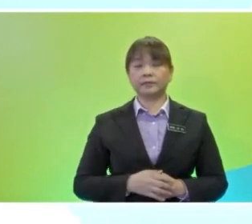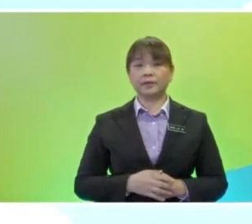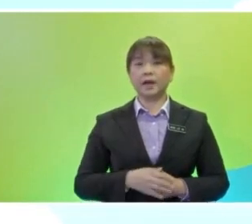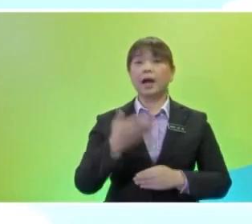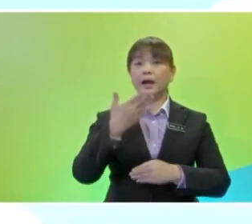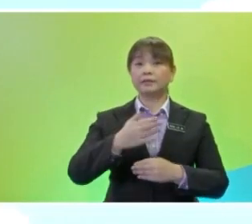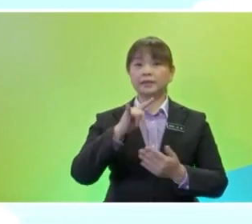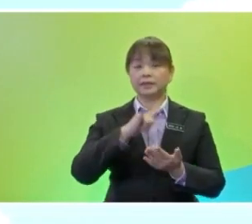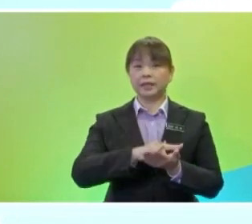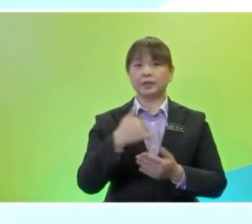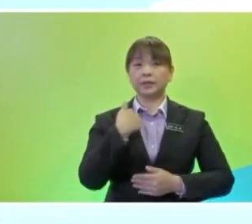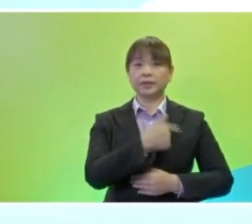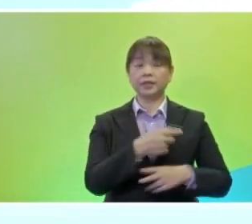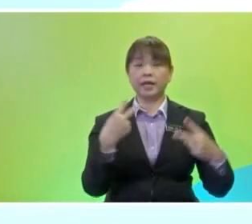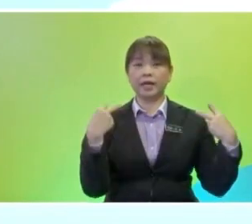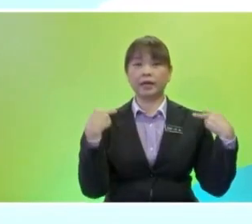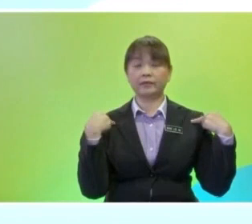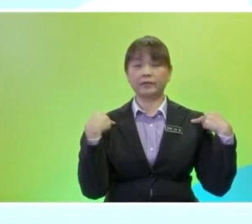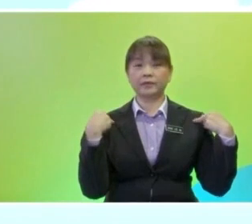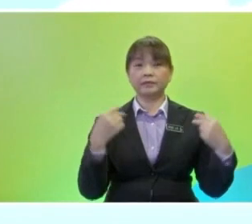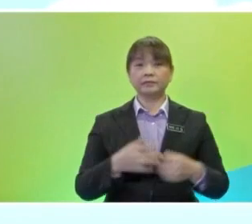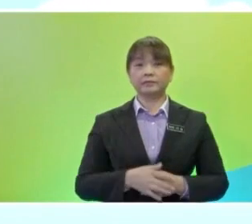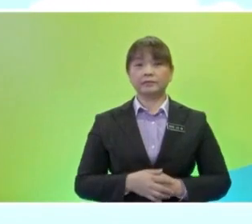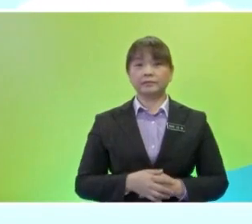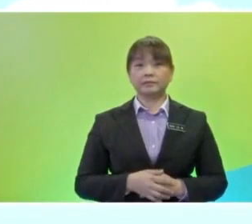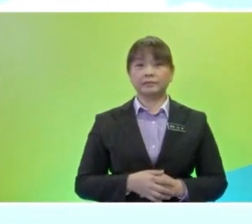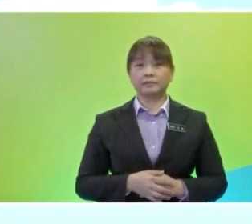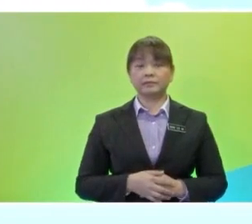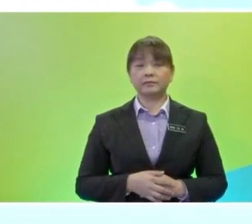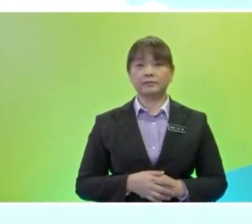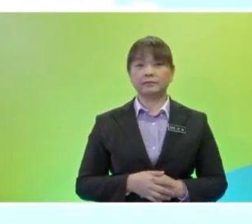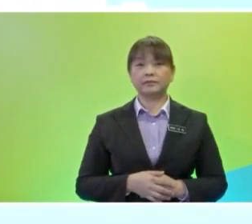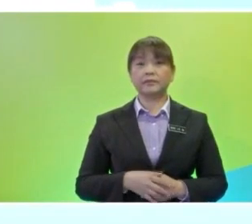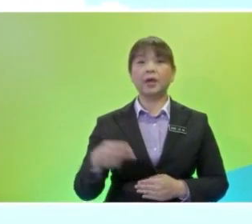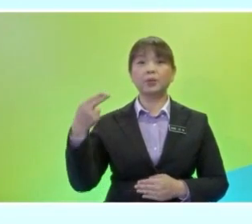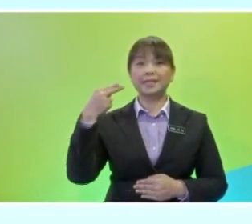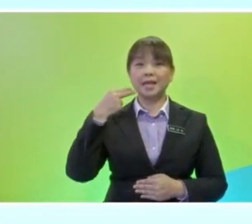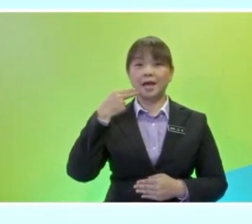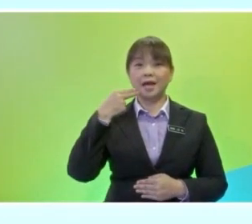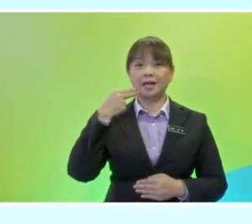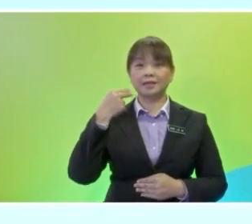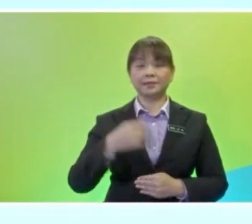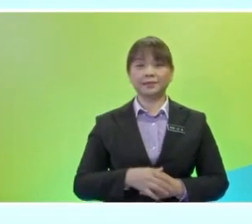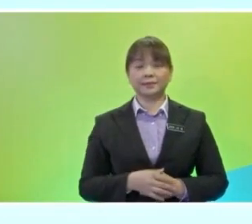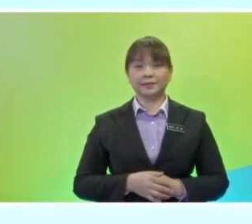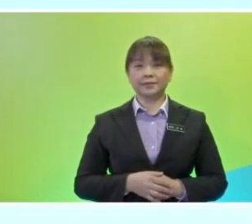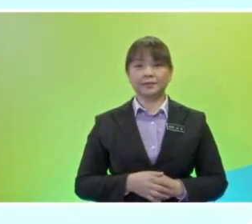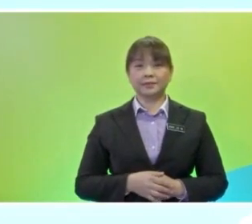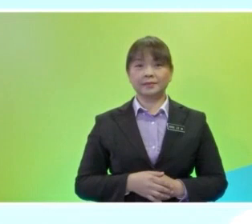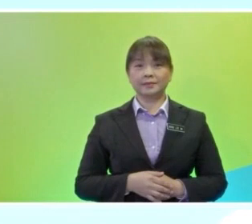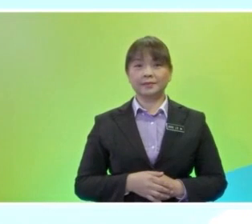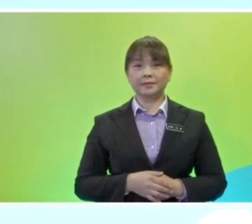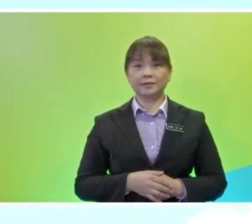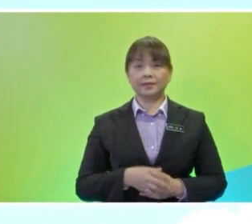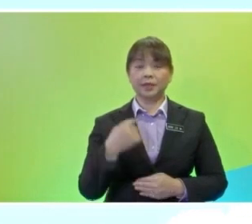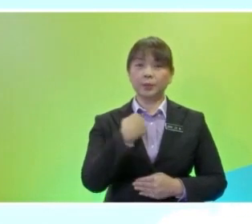Akilah Husna from SK Bakap Indah, Nibong Tebal, Penang. Penang. Hi, Husna. Hi, Husna. And the third pupil, we have